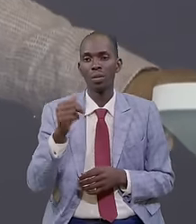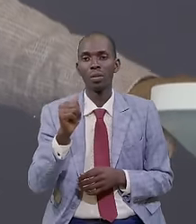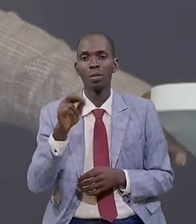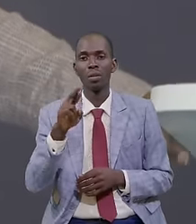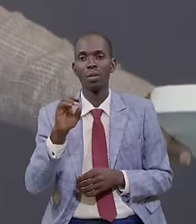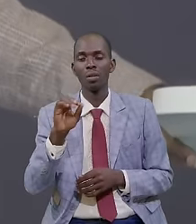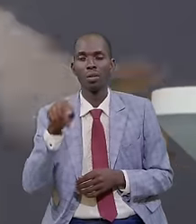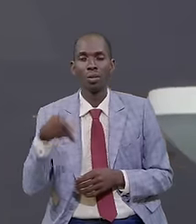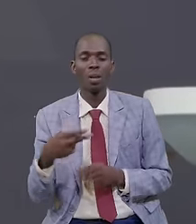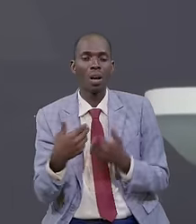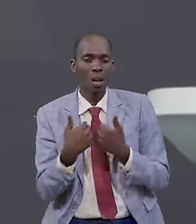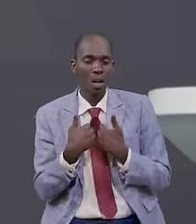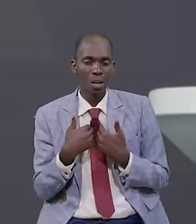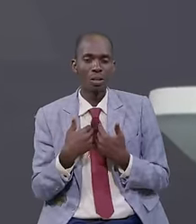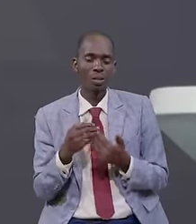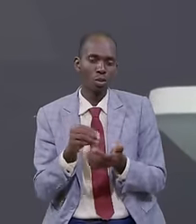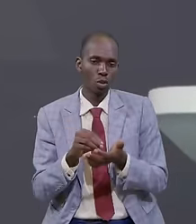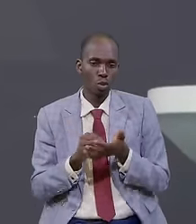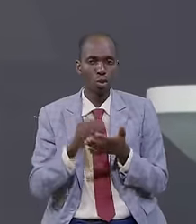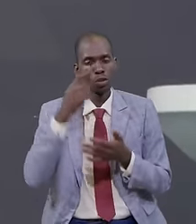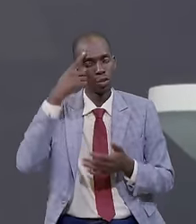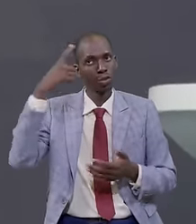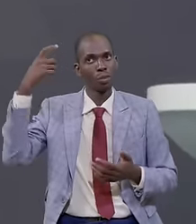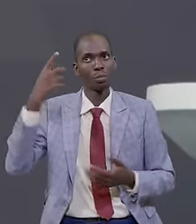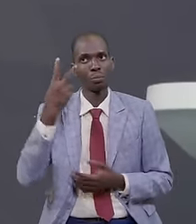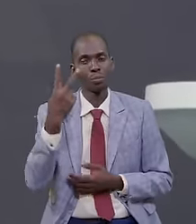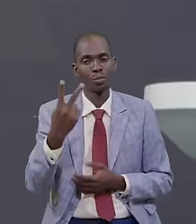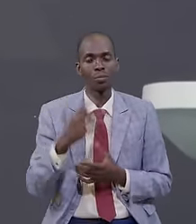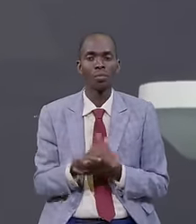them. And the fellow should have